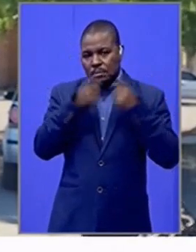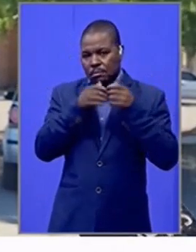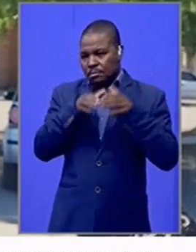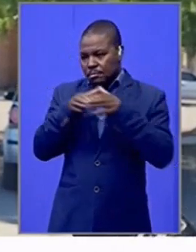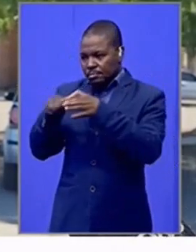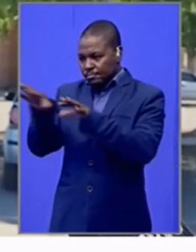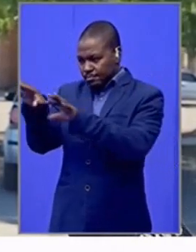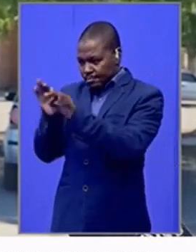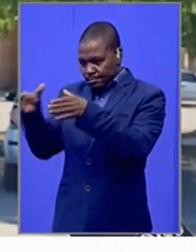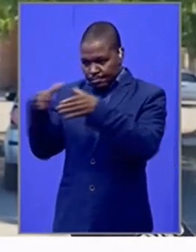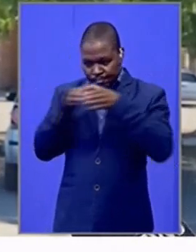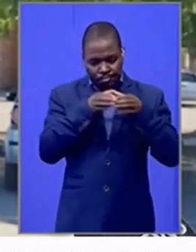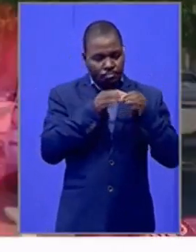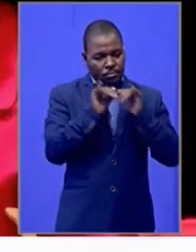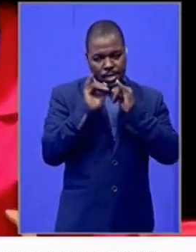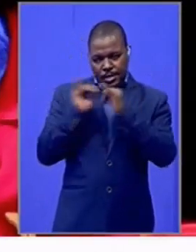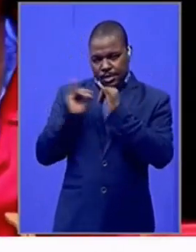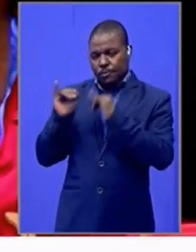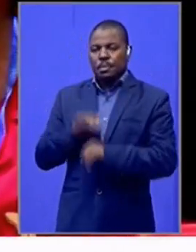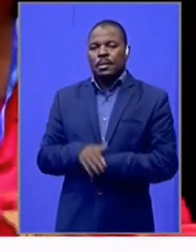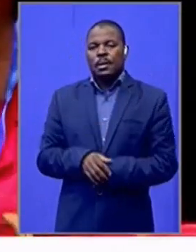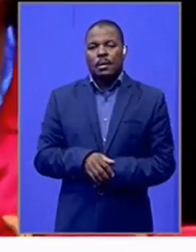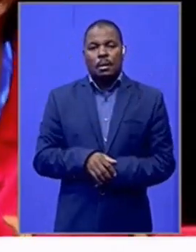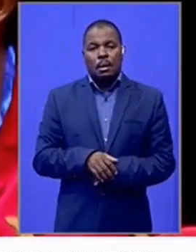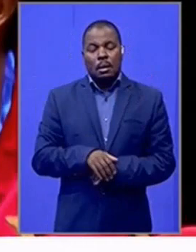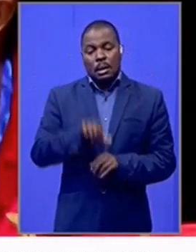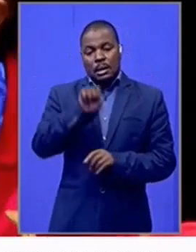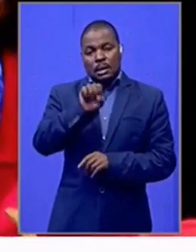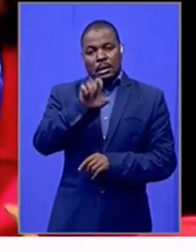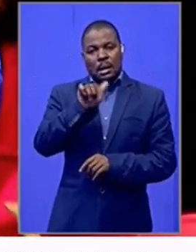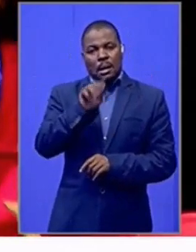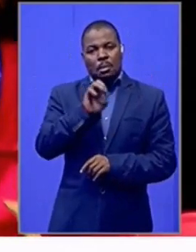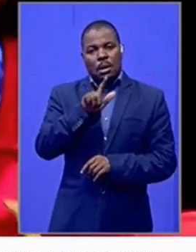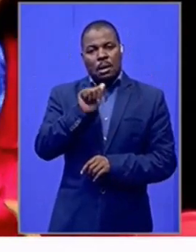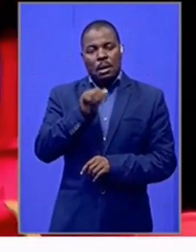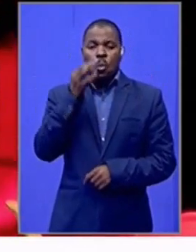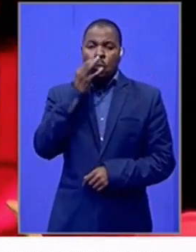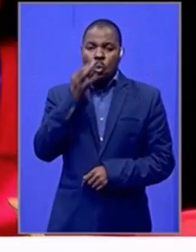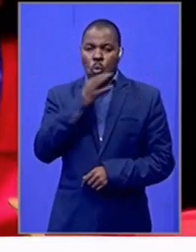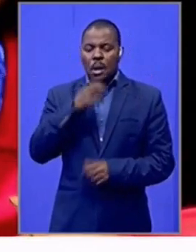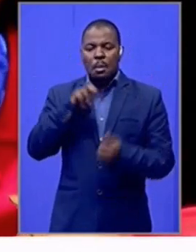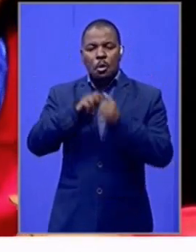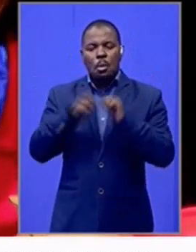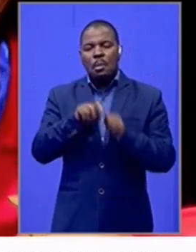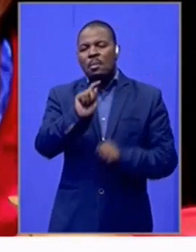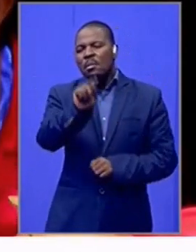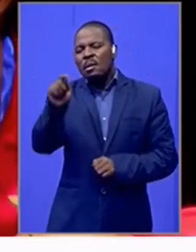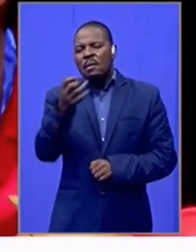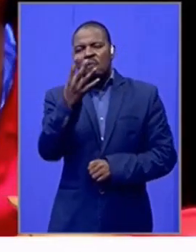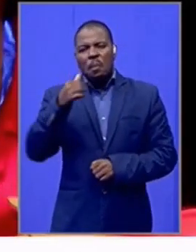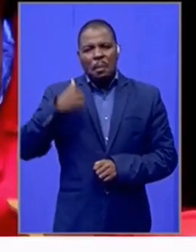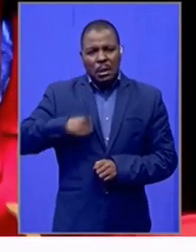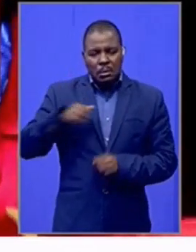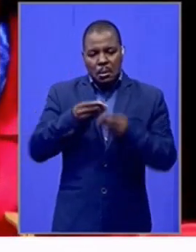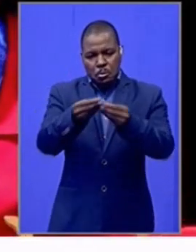tseya leetong la di-interview. Selamolela a re lekoko le rarabolotse mathata kwa mmasepaleng selegae e le